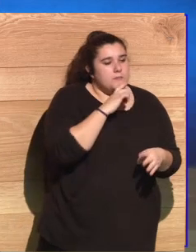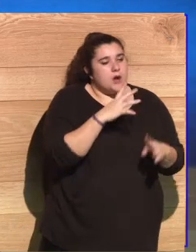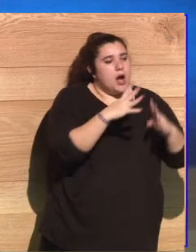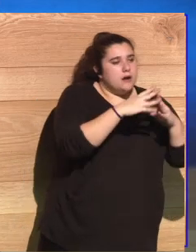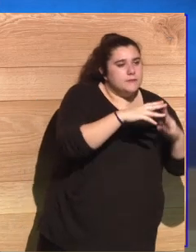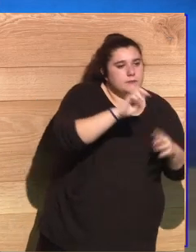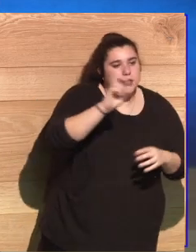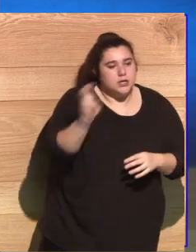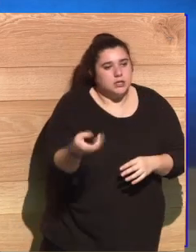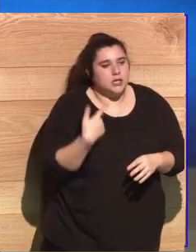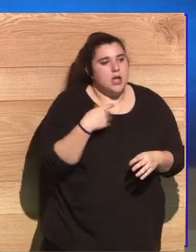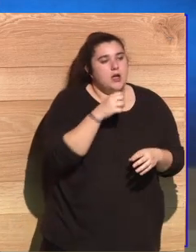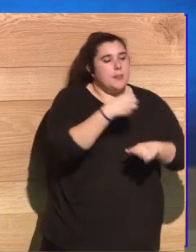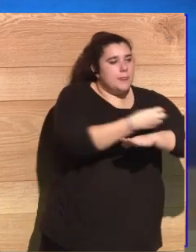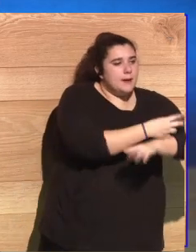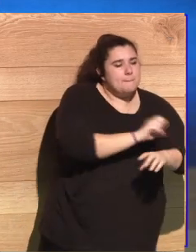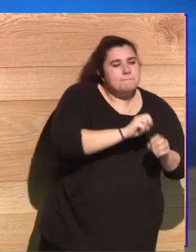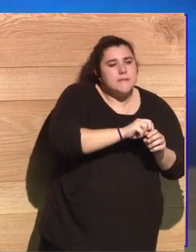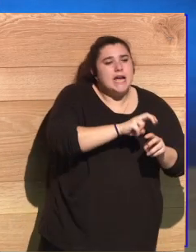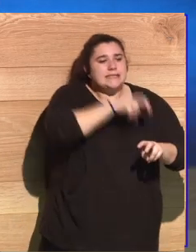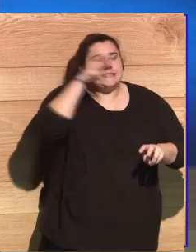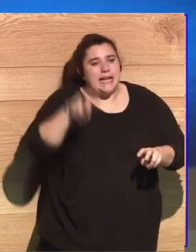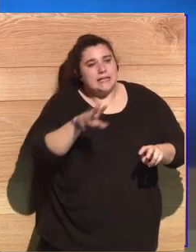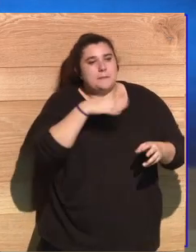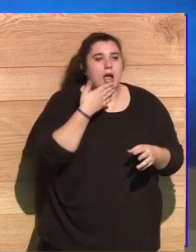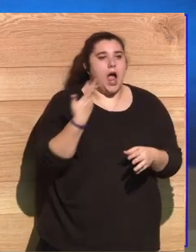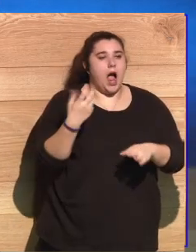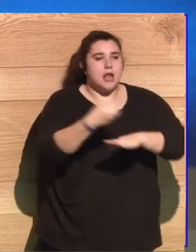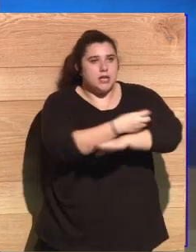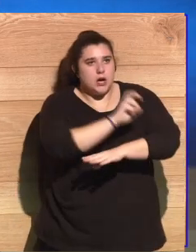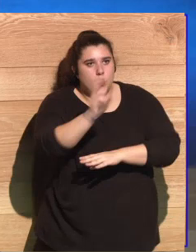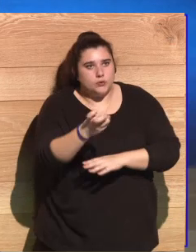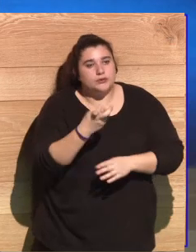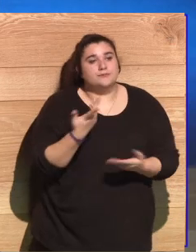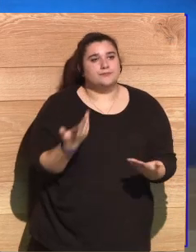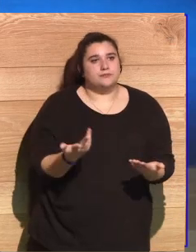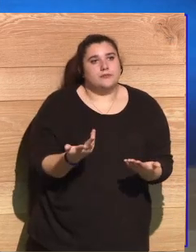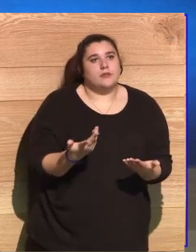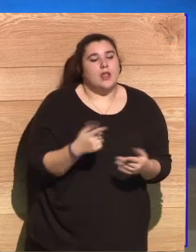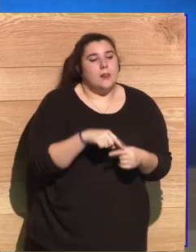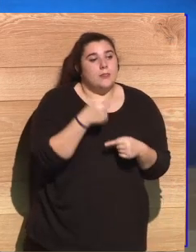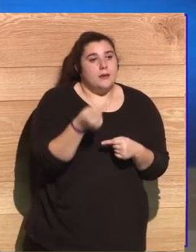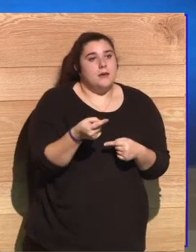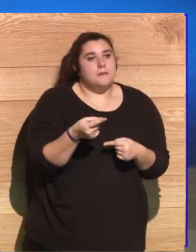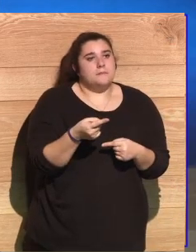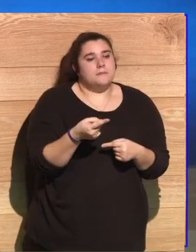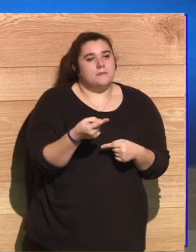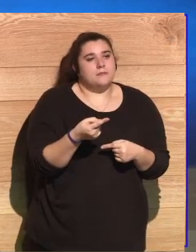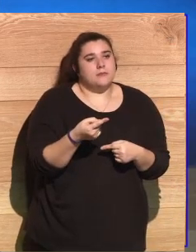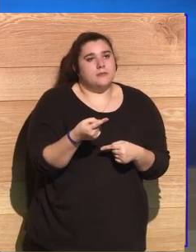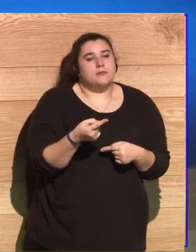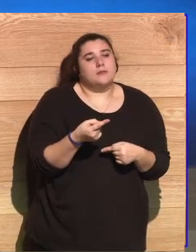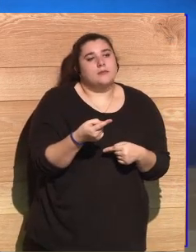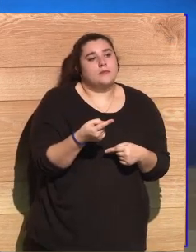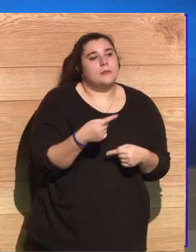that Kerouac did. And then just fill in here and there with memories of your